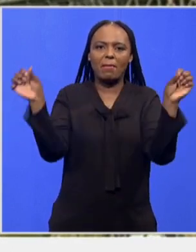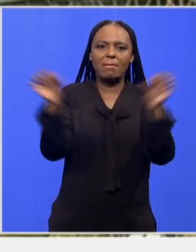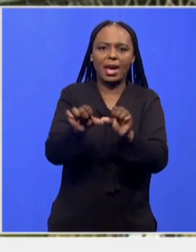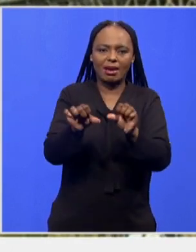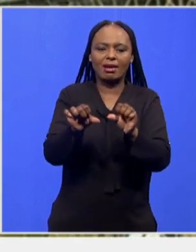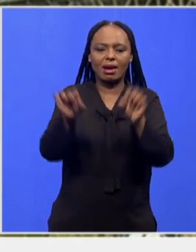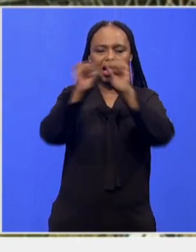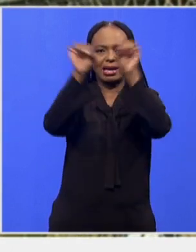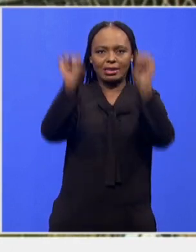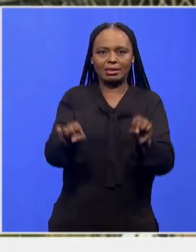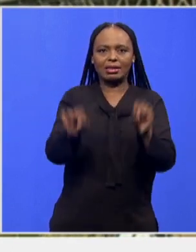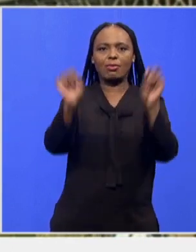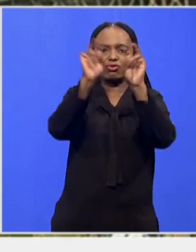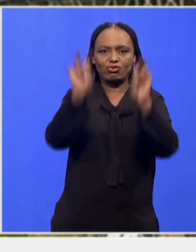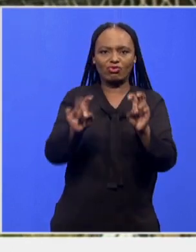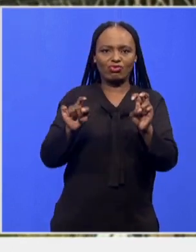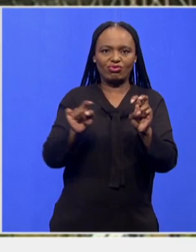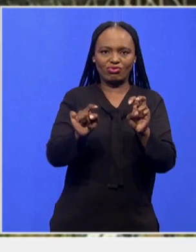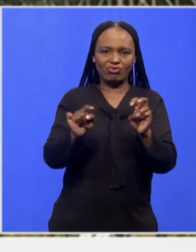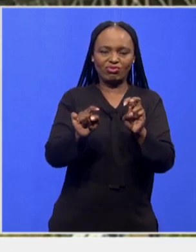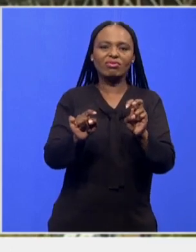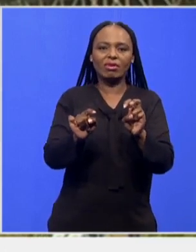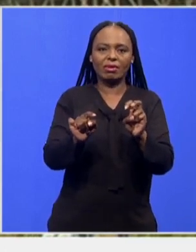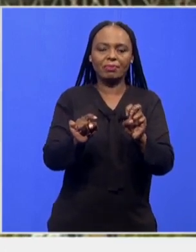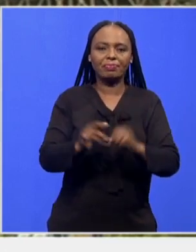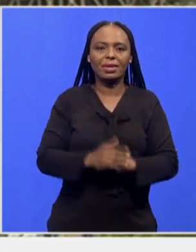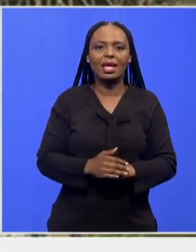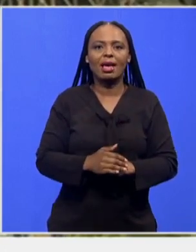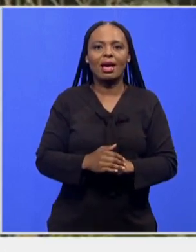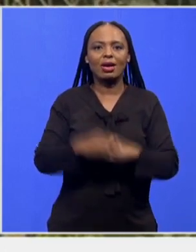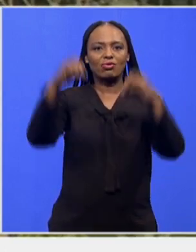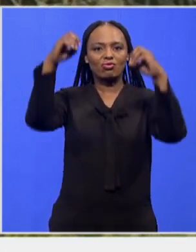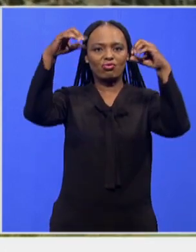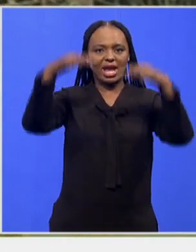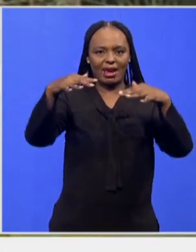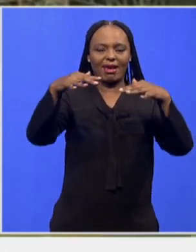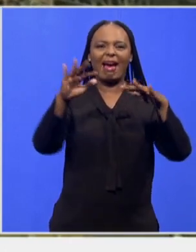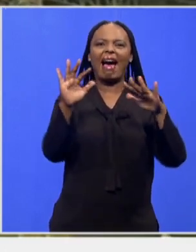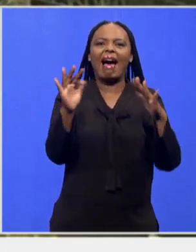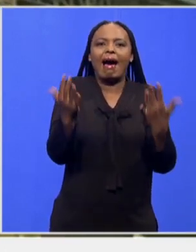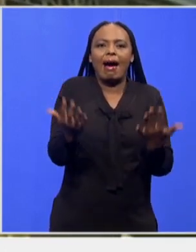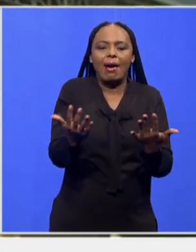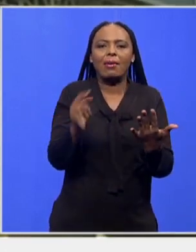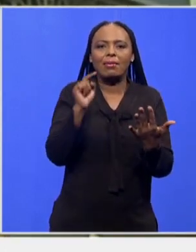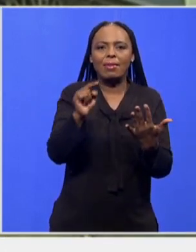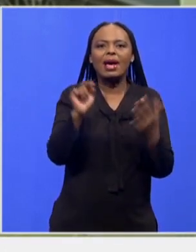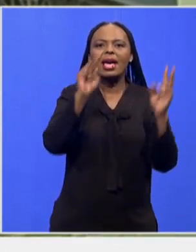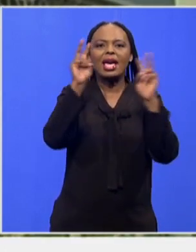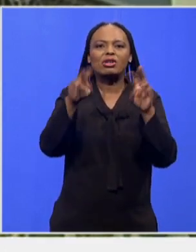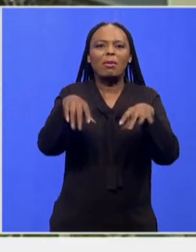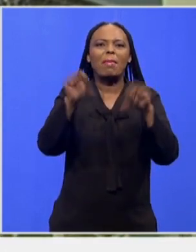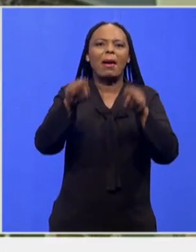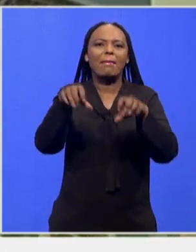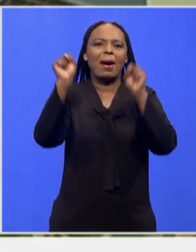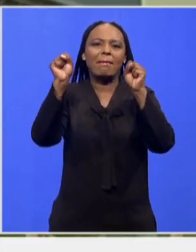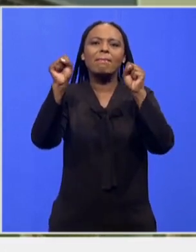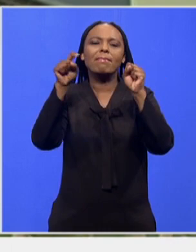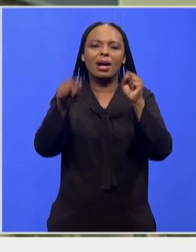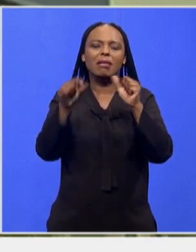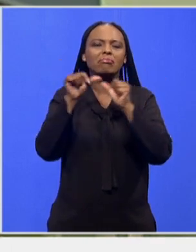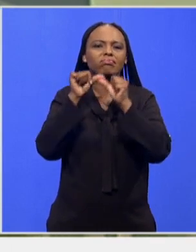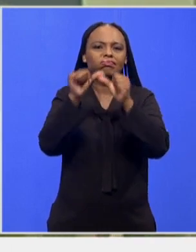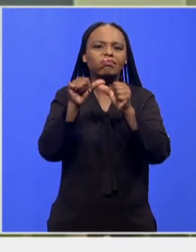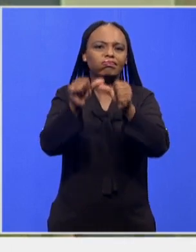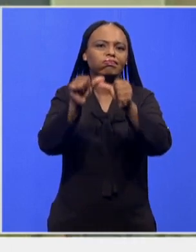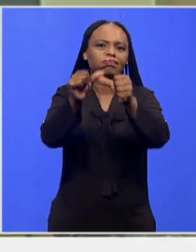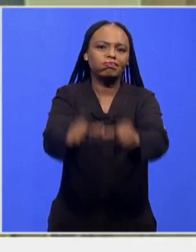4 and bringing it back on the grid. How will this ease the issue of load shedding? I mean, South Africans having lived with load